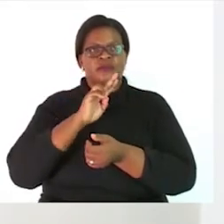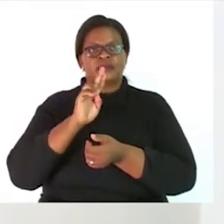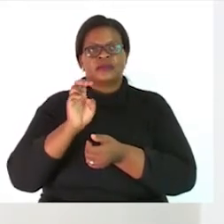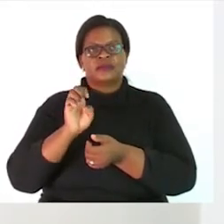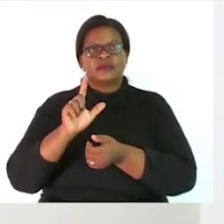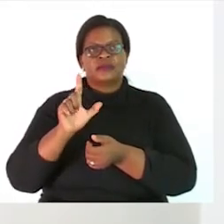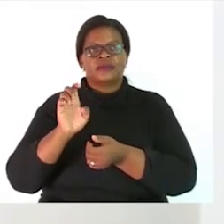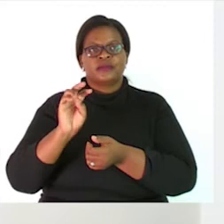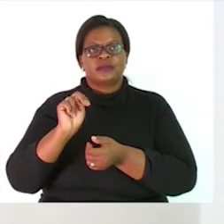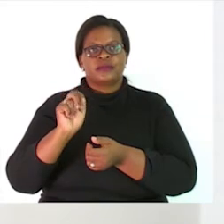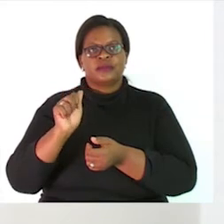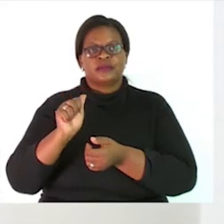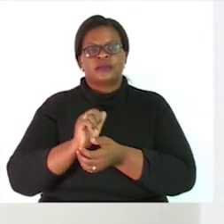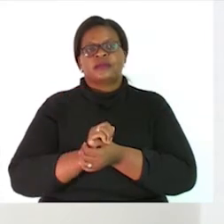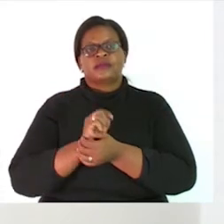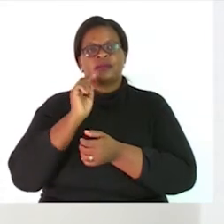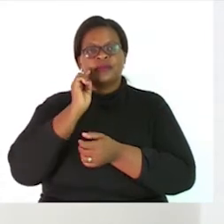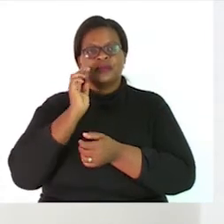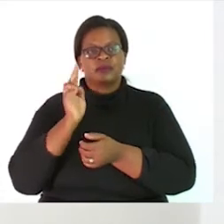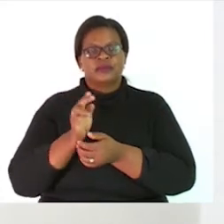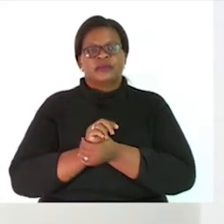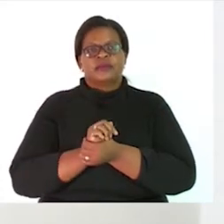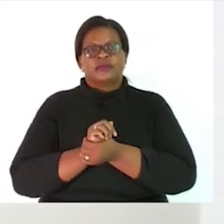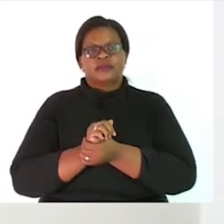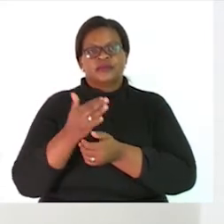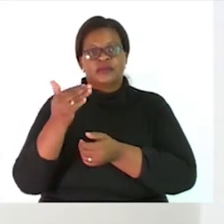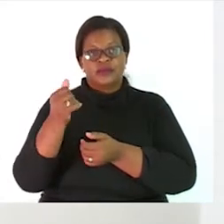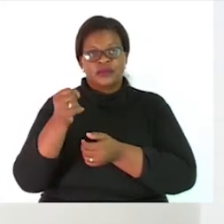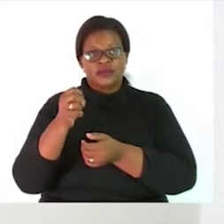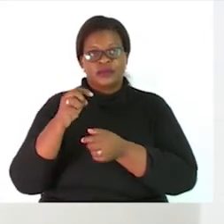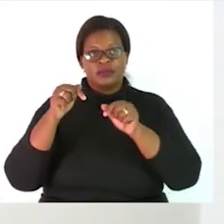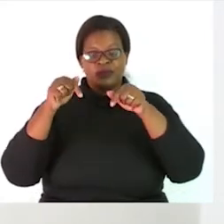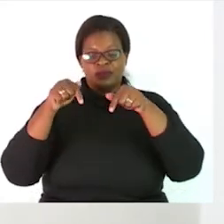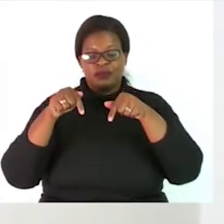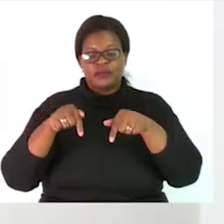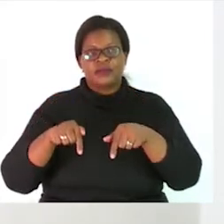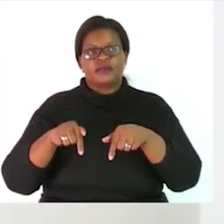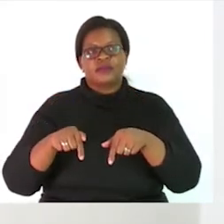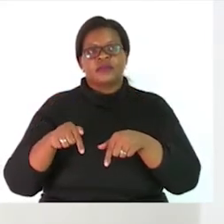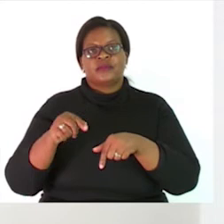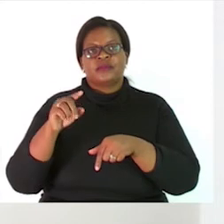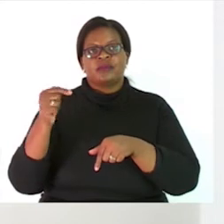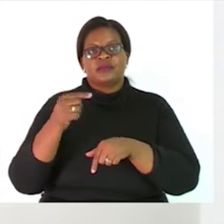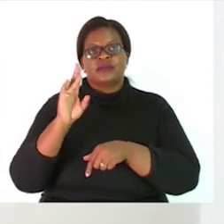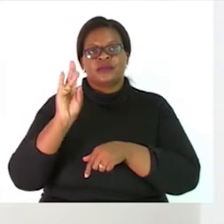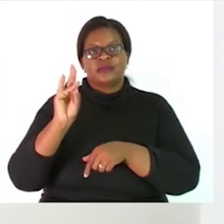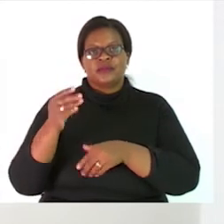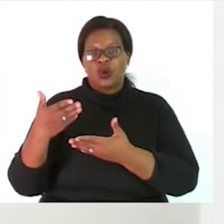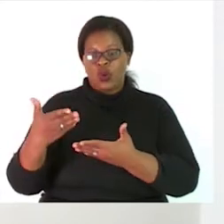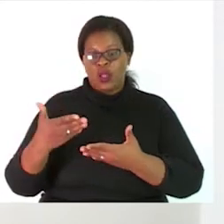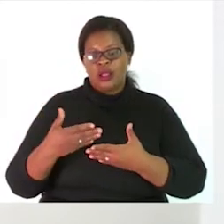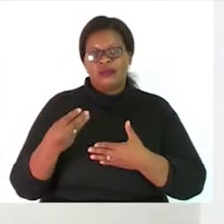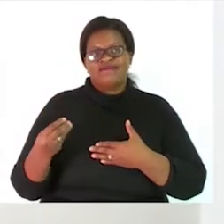Pinar. The lessons I'm presenting is Mathematics for Grade 7. Welcome,